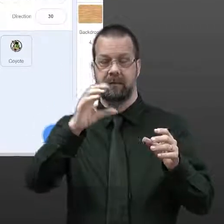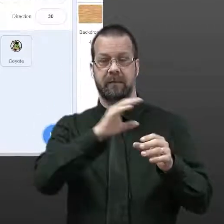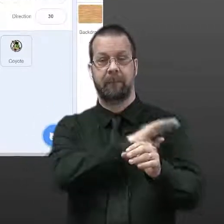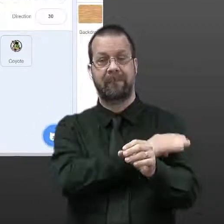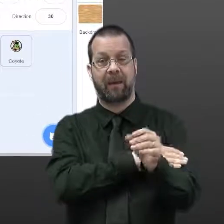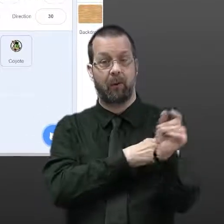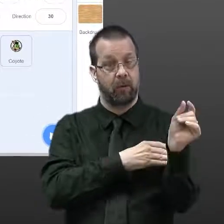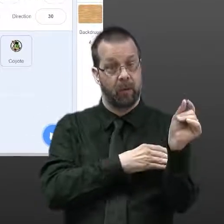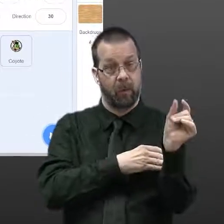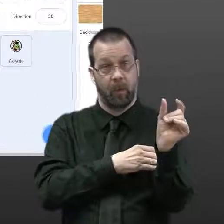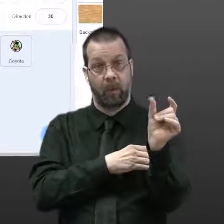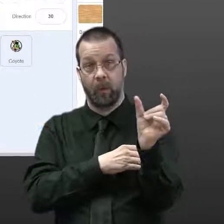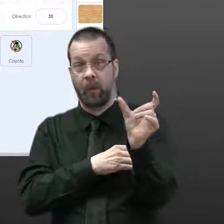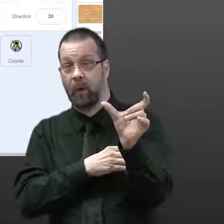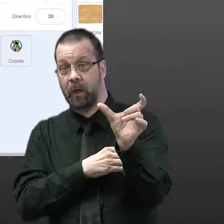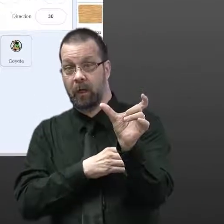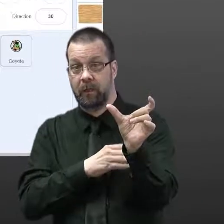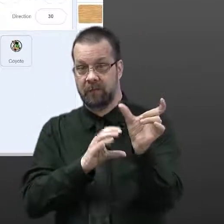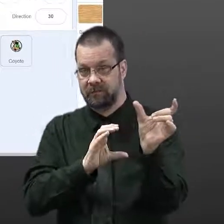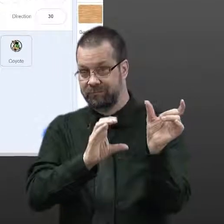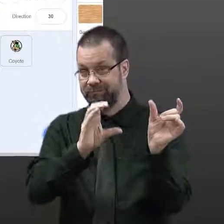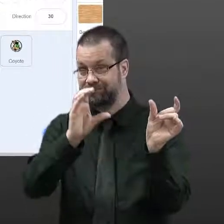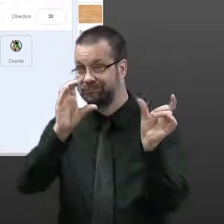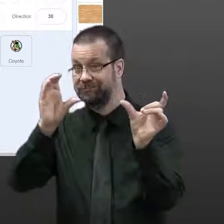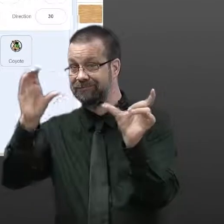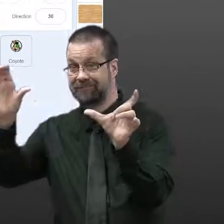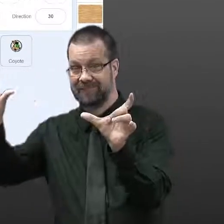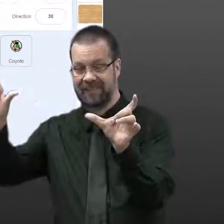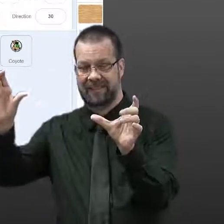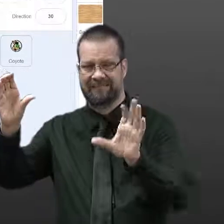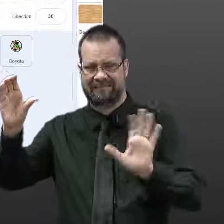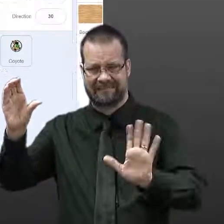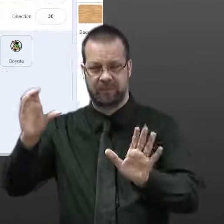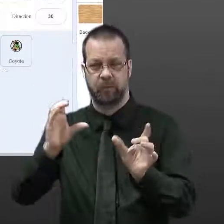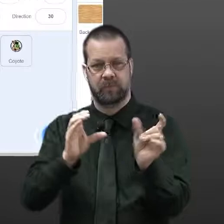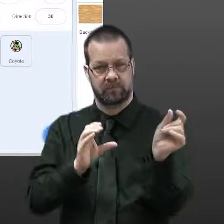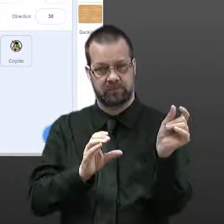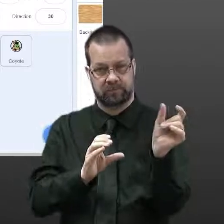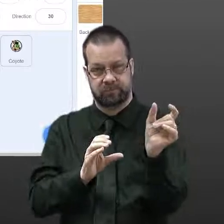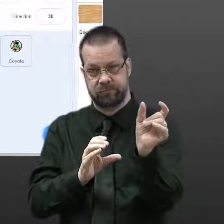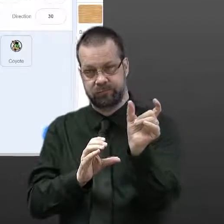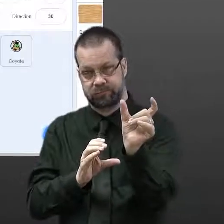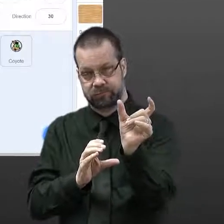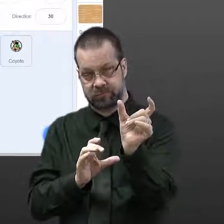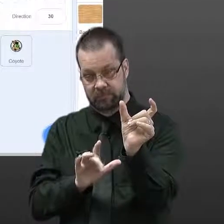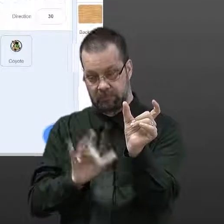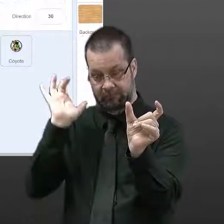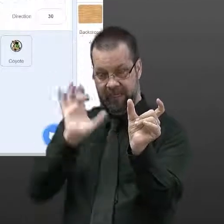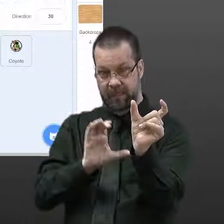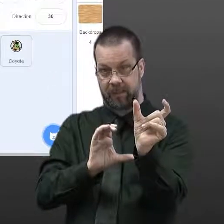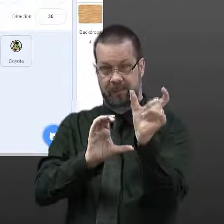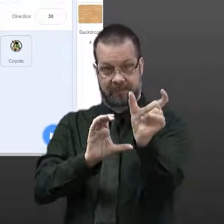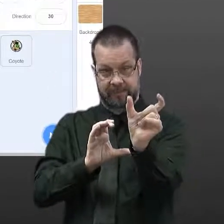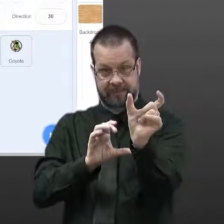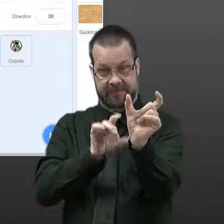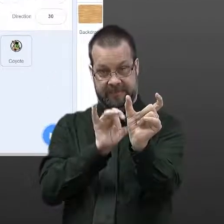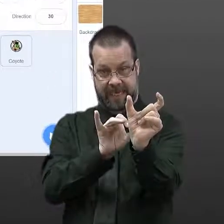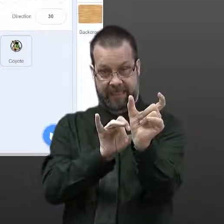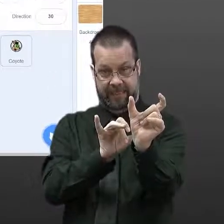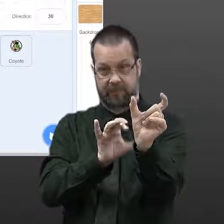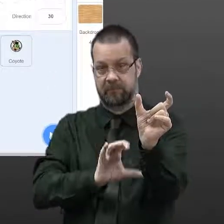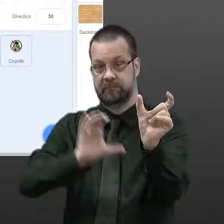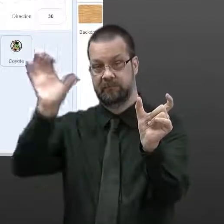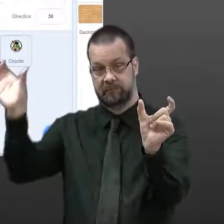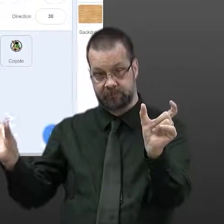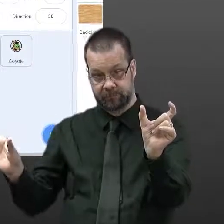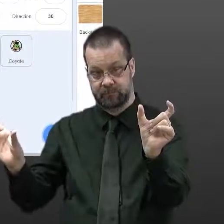air, by holding on spacebar. And the very last thing we're going to do on this script is we are